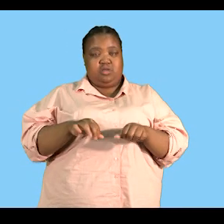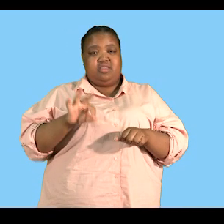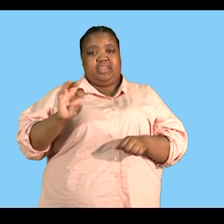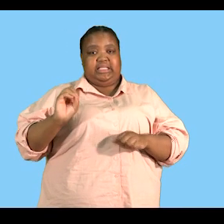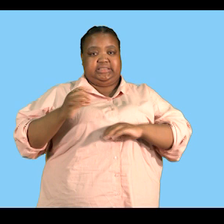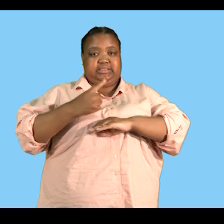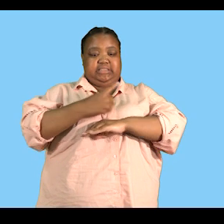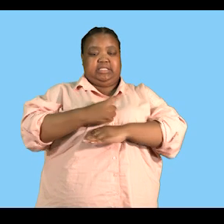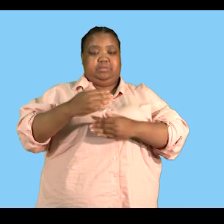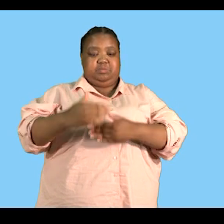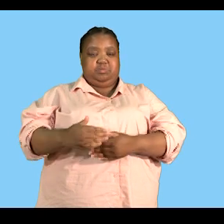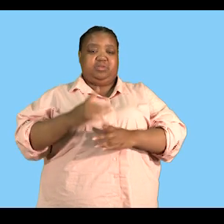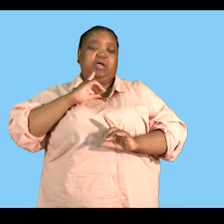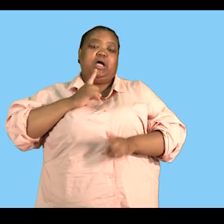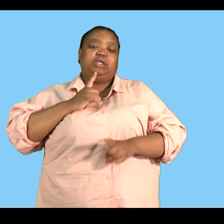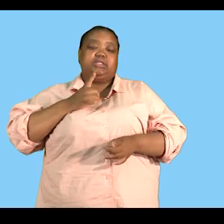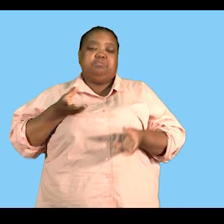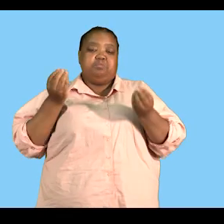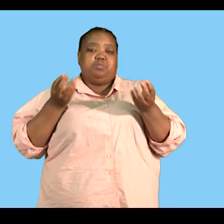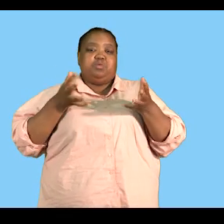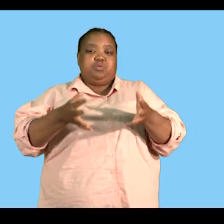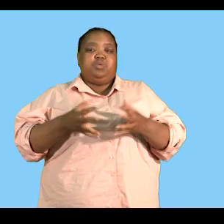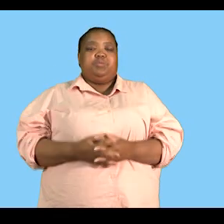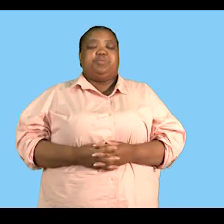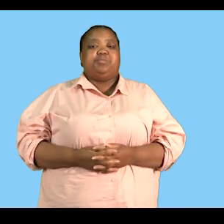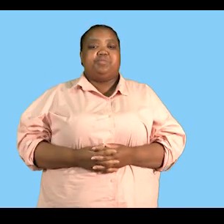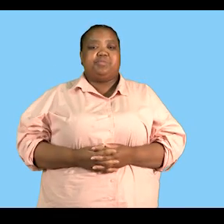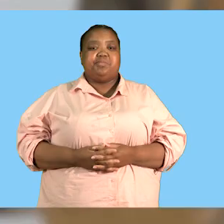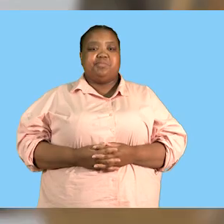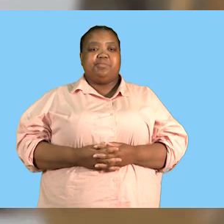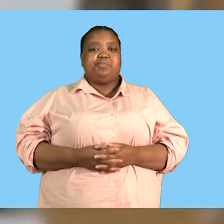for 30 days. And that is how you get your answer.